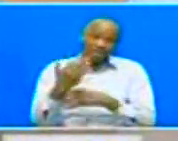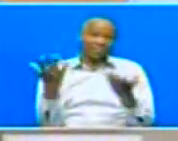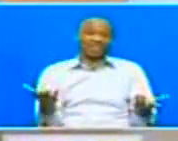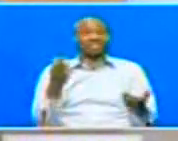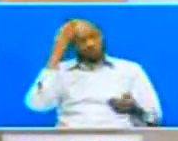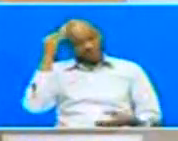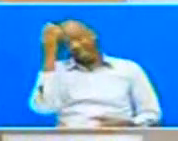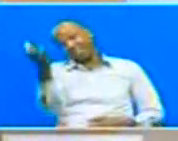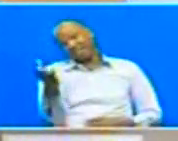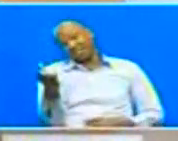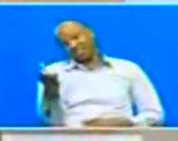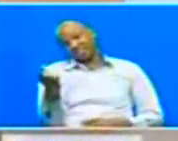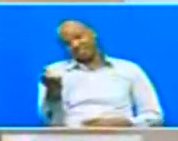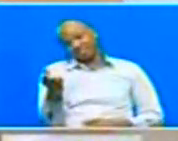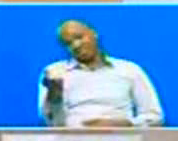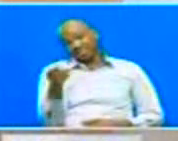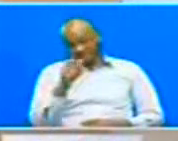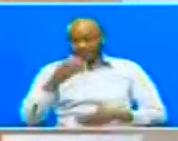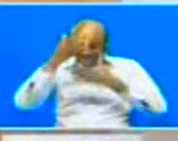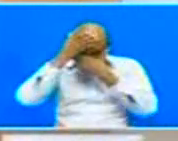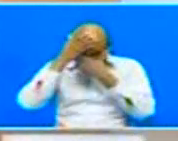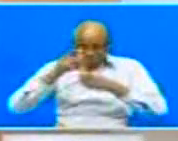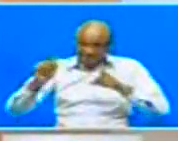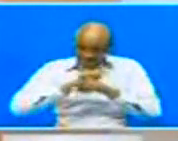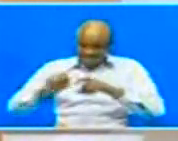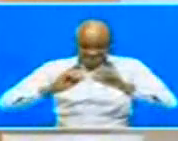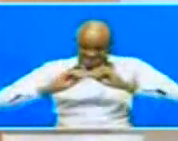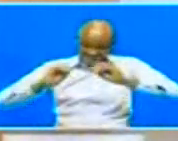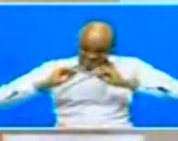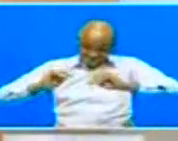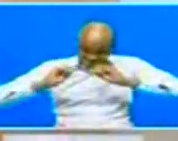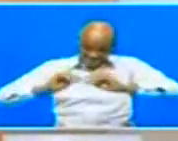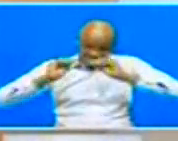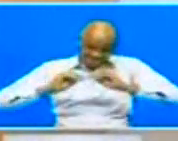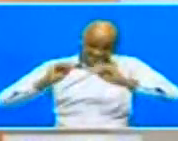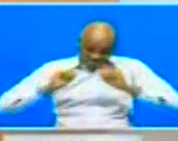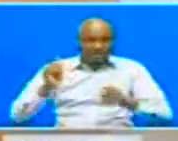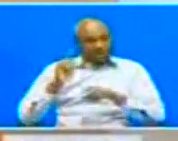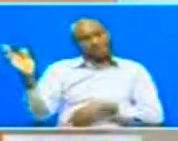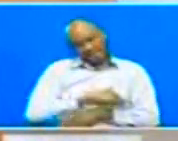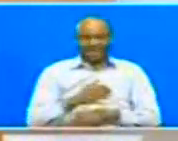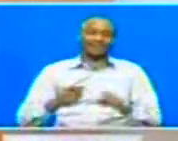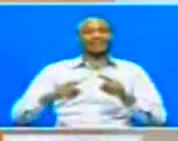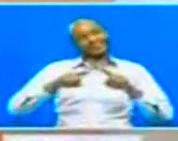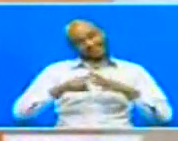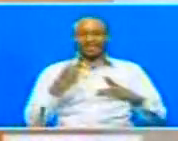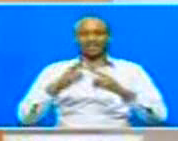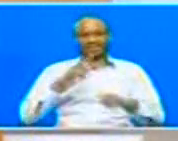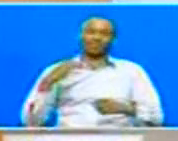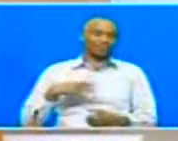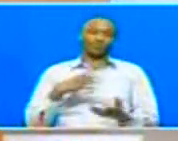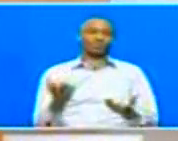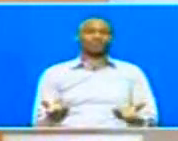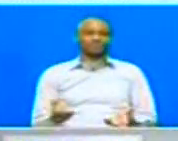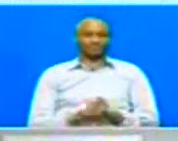and find their way into the Al-Shabaab training and recruitment centers for training and then coming back into Kenya or even fighting the government